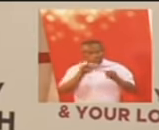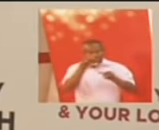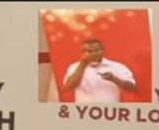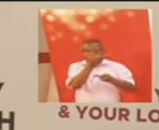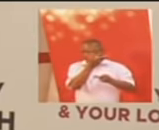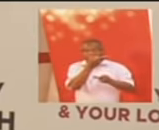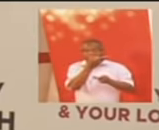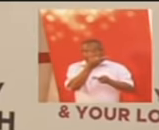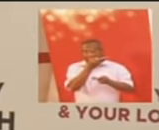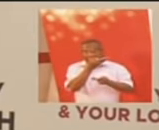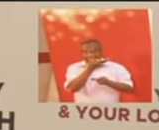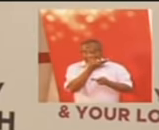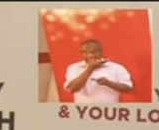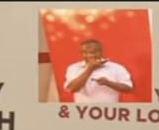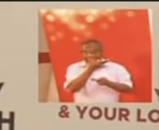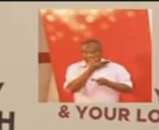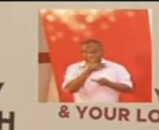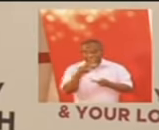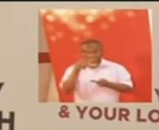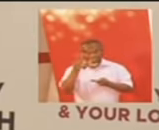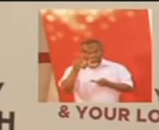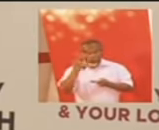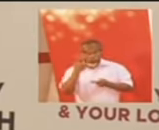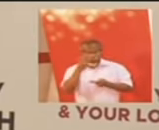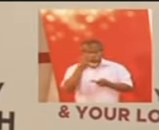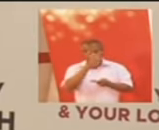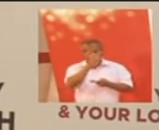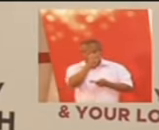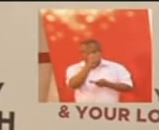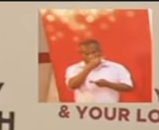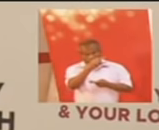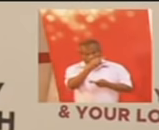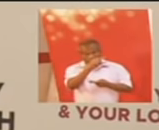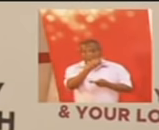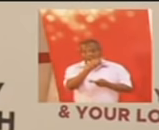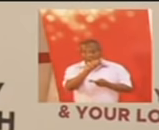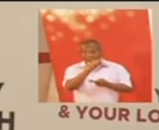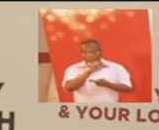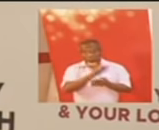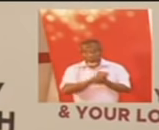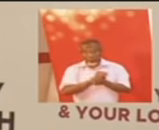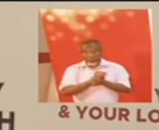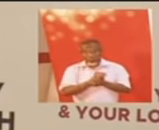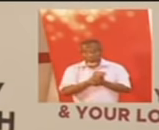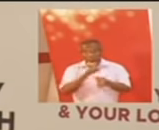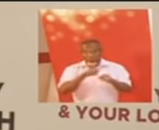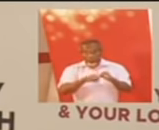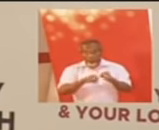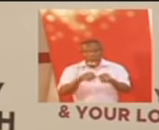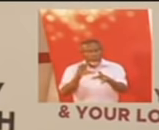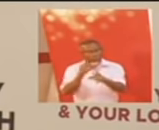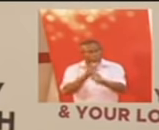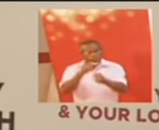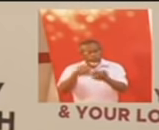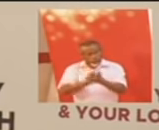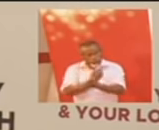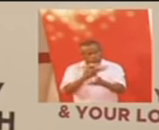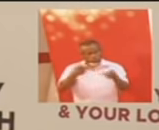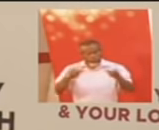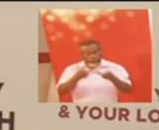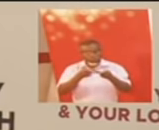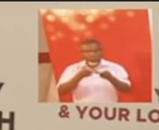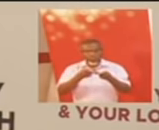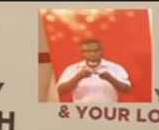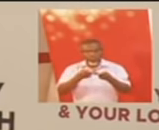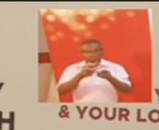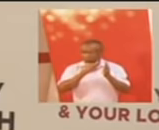at Brooklyn, and in turn we have been able to develop 150 spaces at the University of Trinidad and